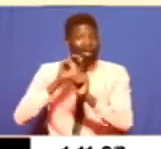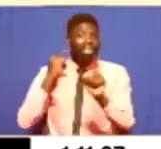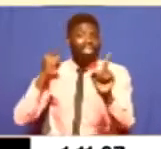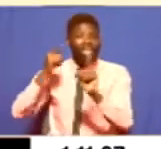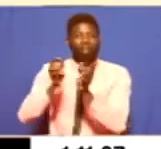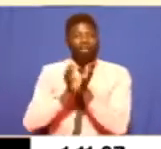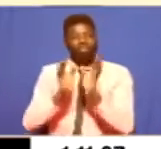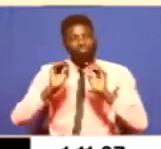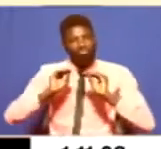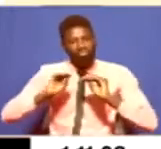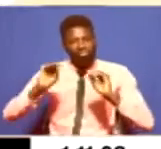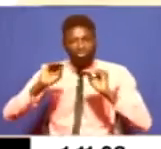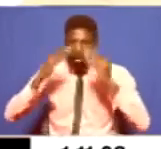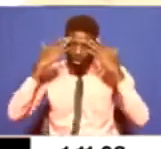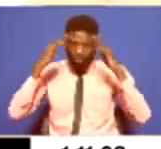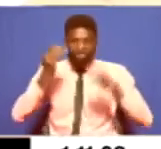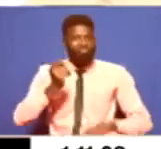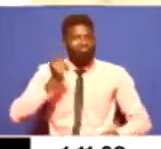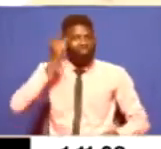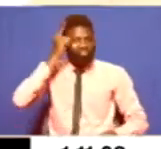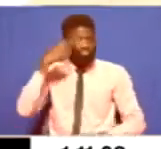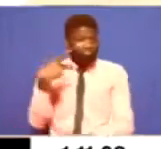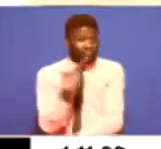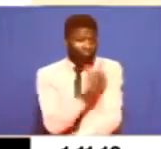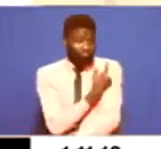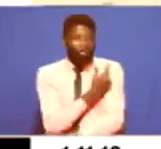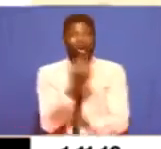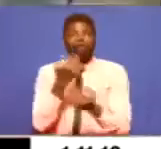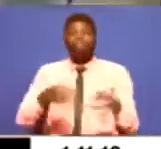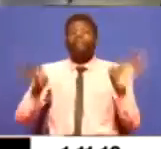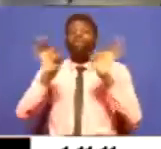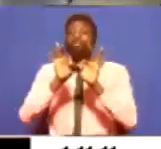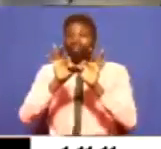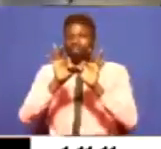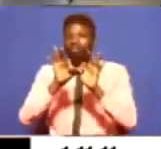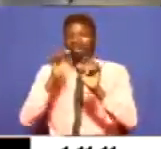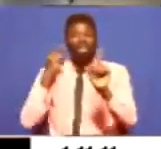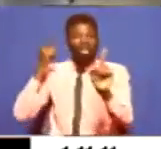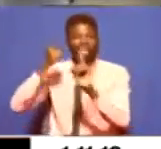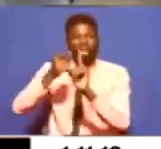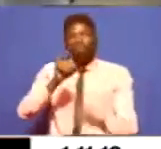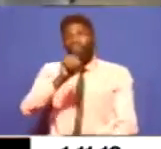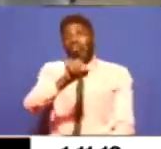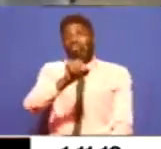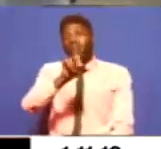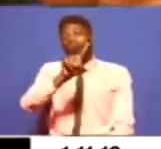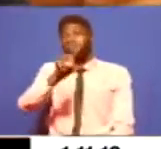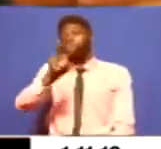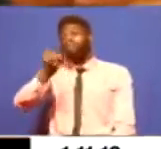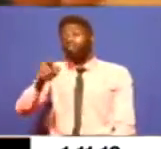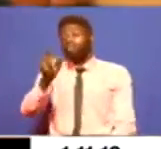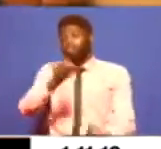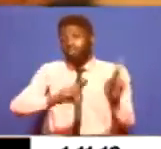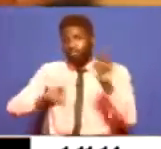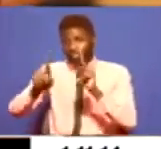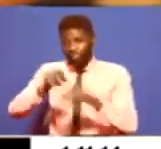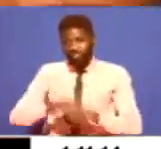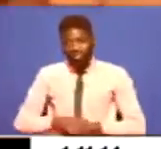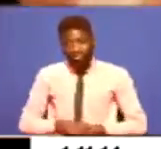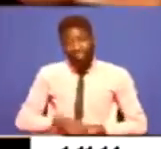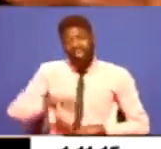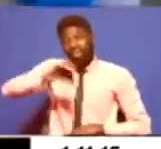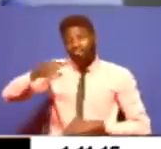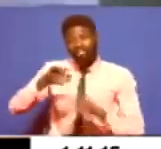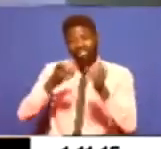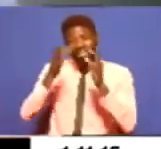its importance. The program targets 122,000 people, with the county's Director of Public Health, Kennedy